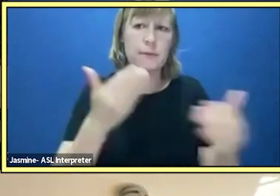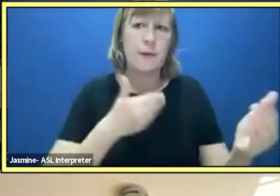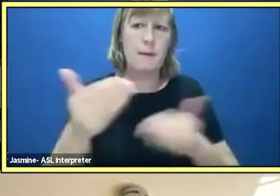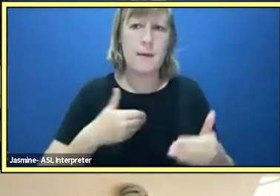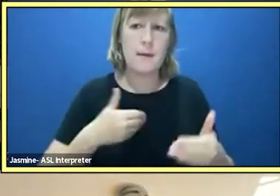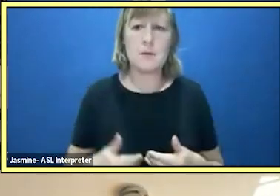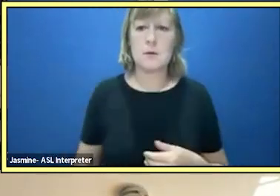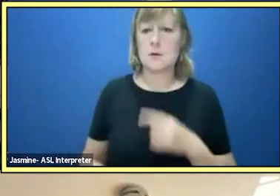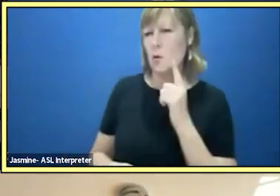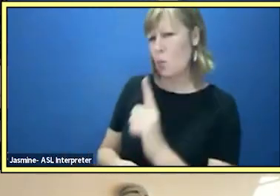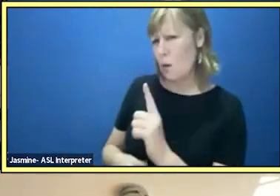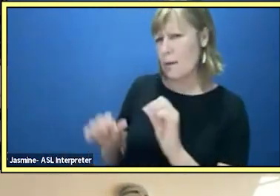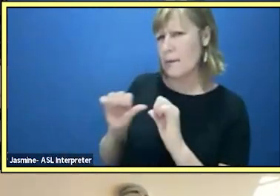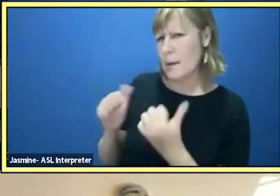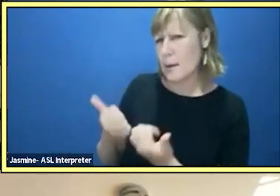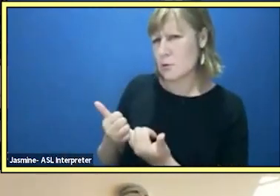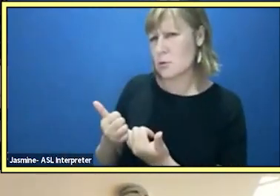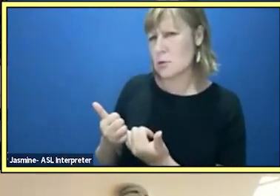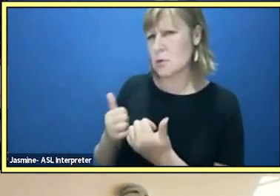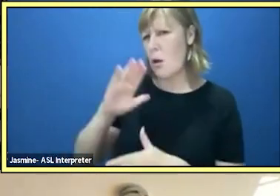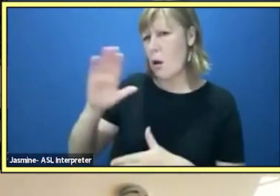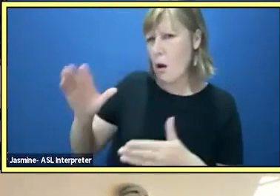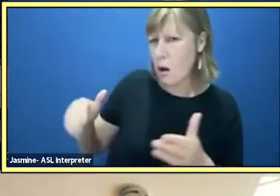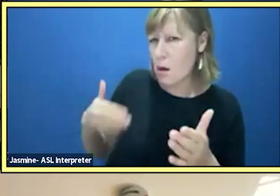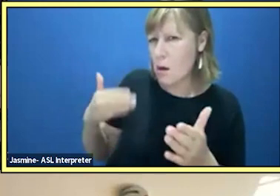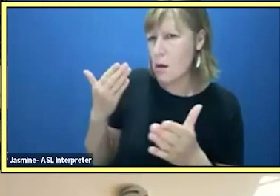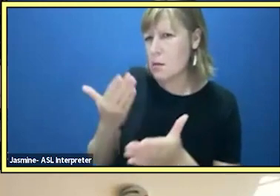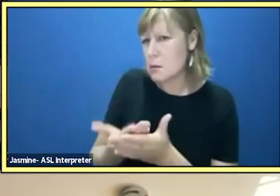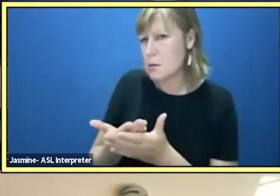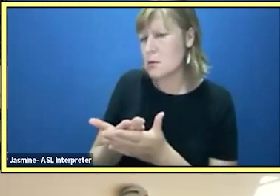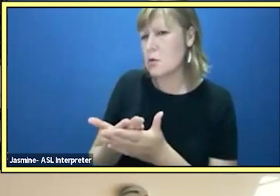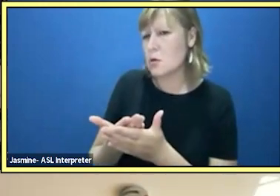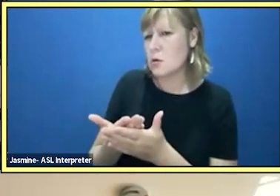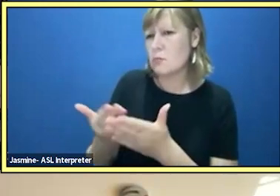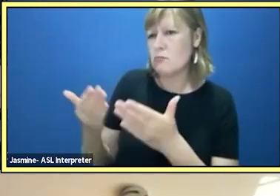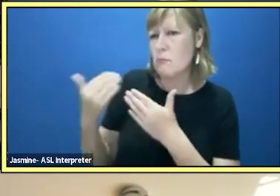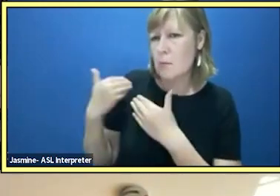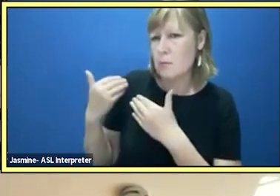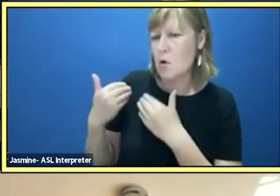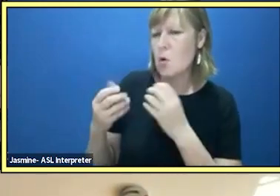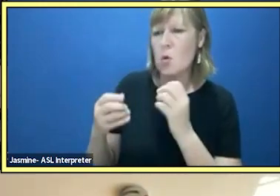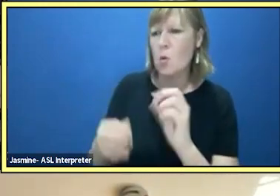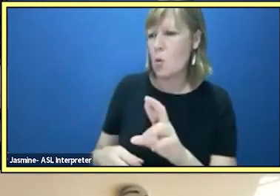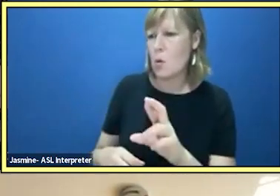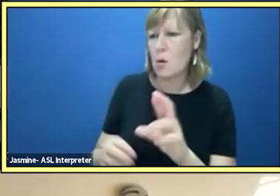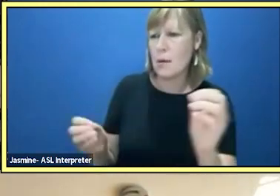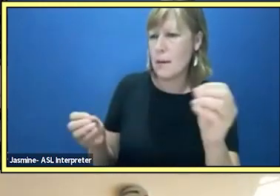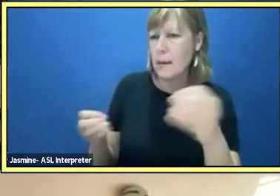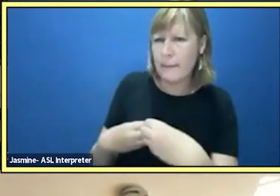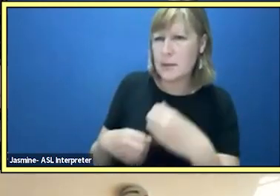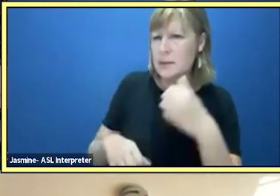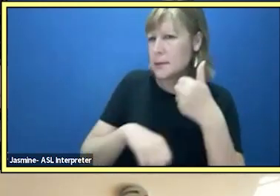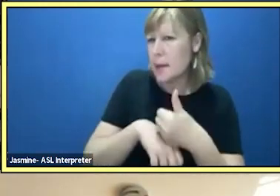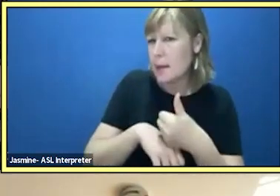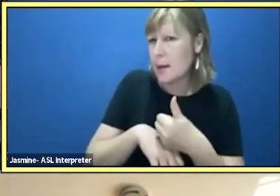to have all the, in charge of this? Is it going to be like an office somewhere, like in Providence, and that's where we